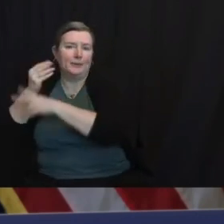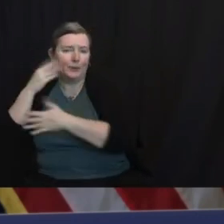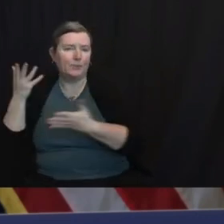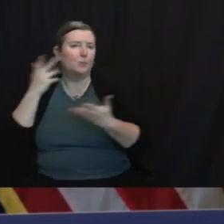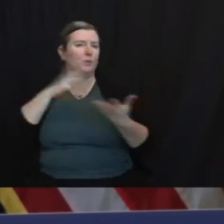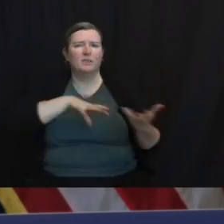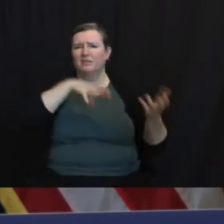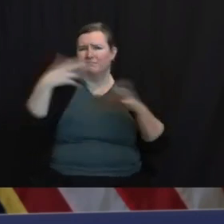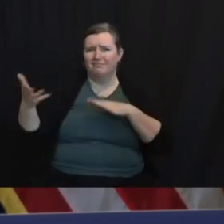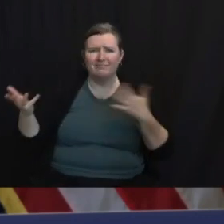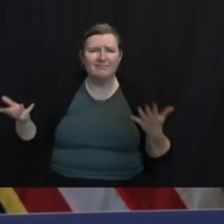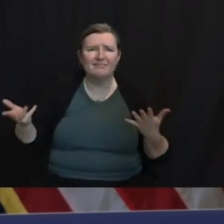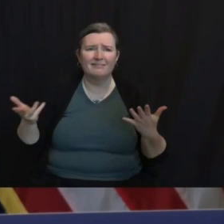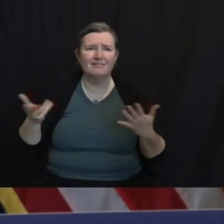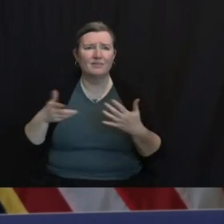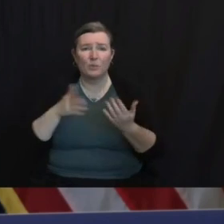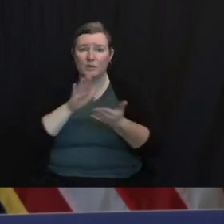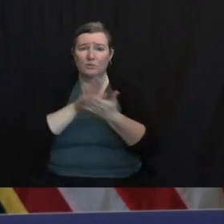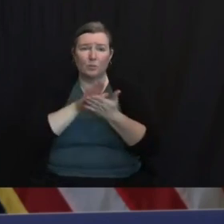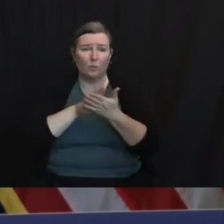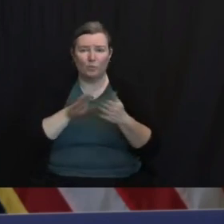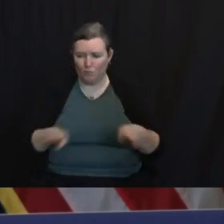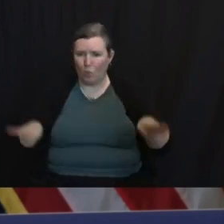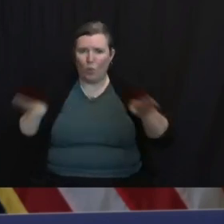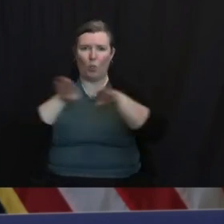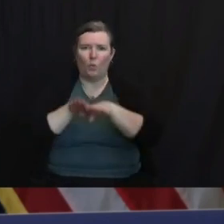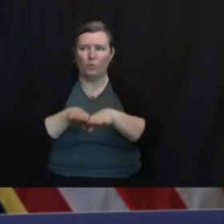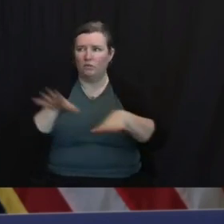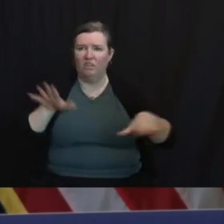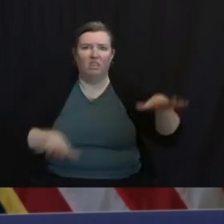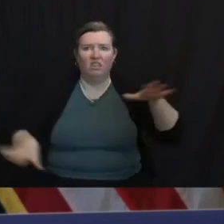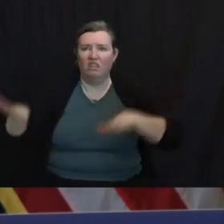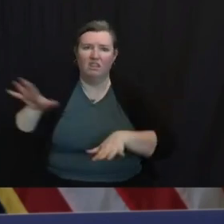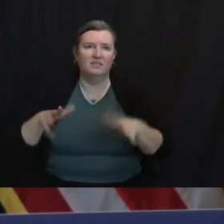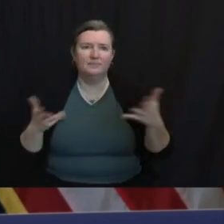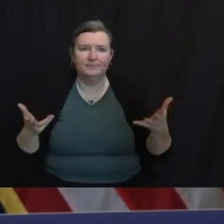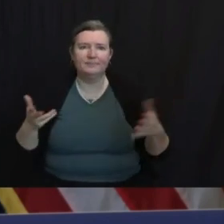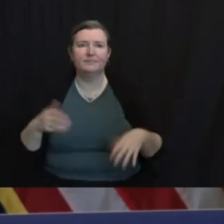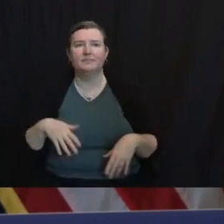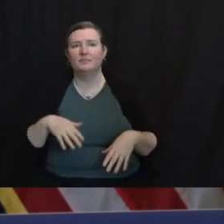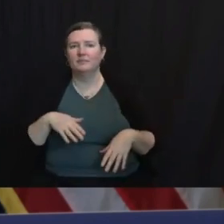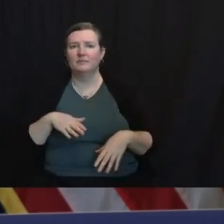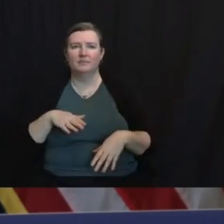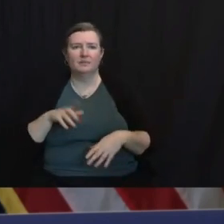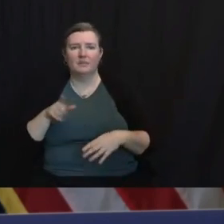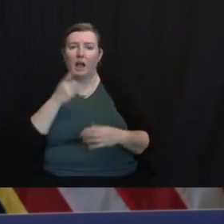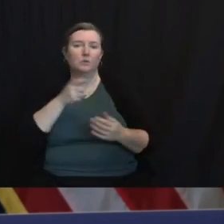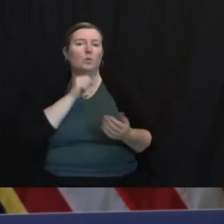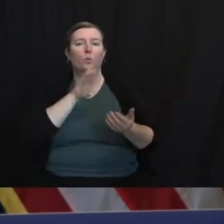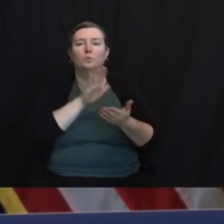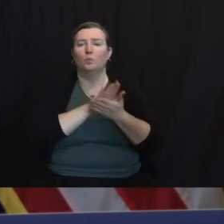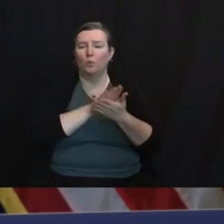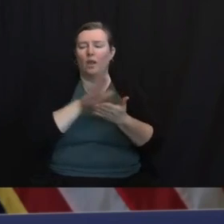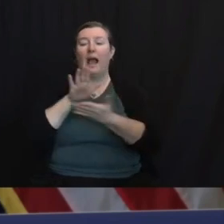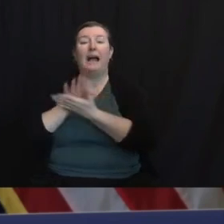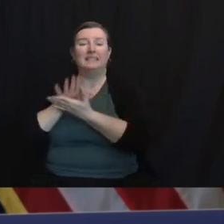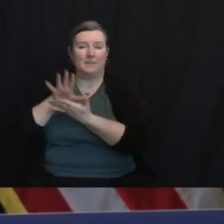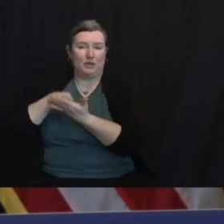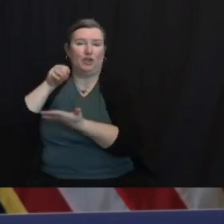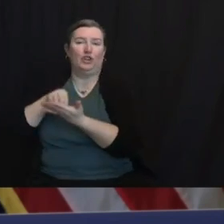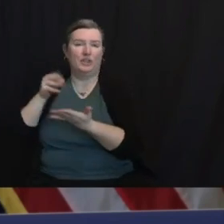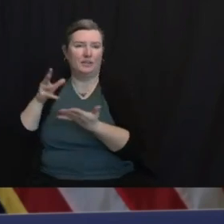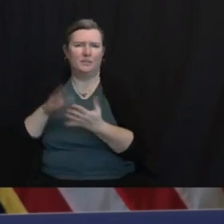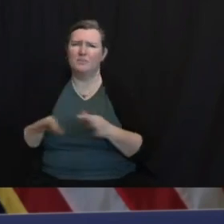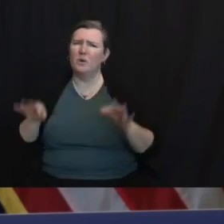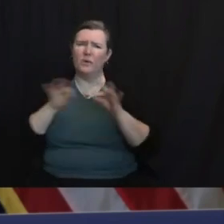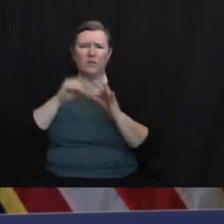school closures. Our schools provide more than academics. They provide crucial mental health